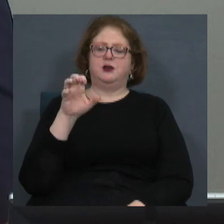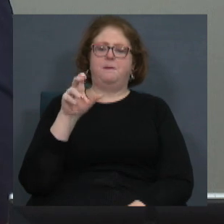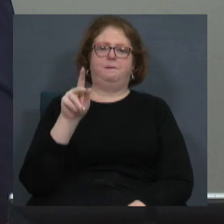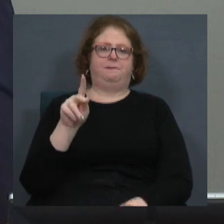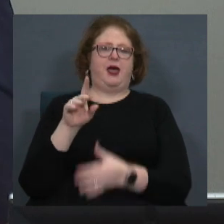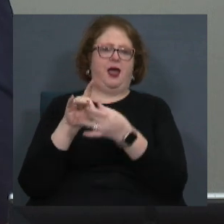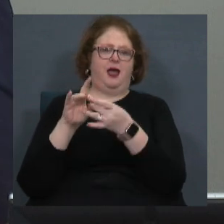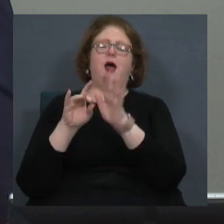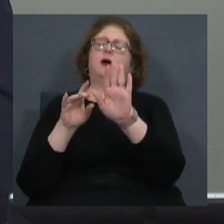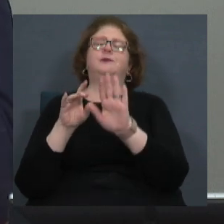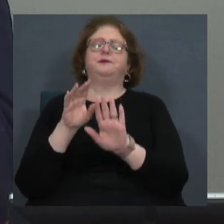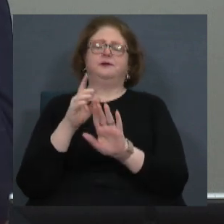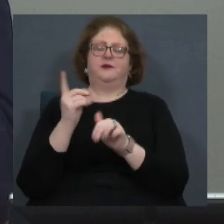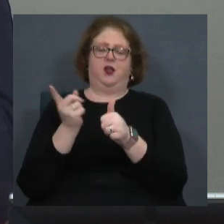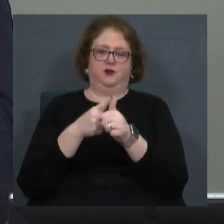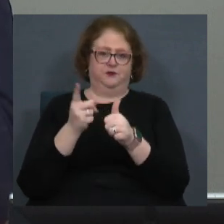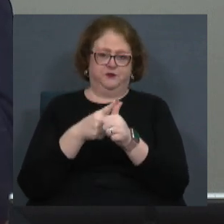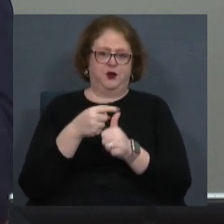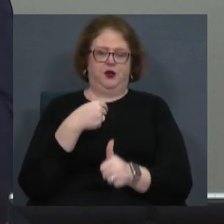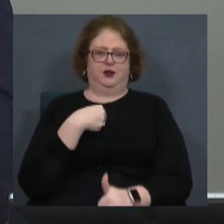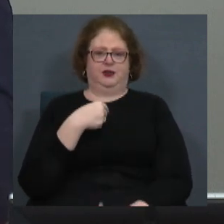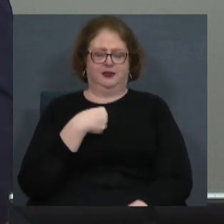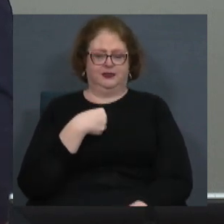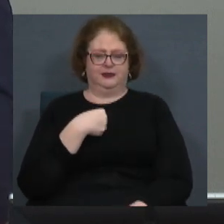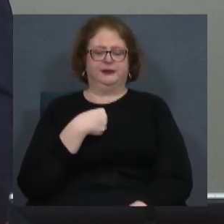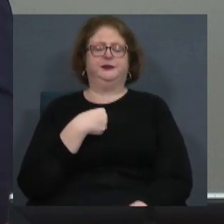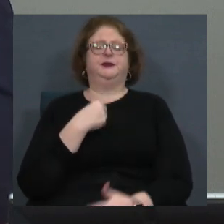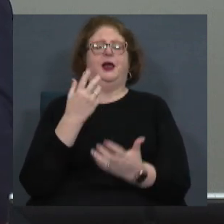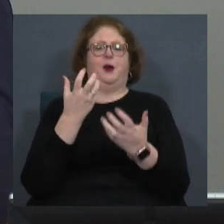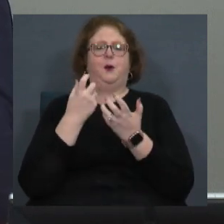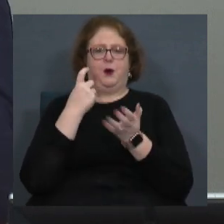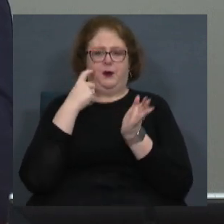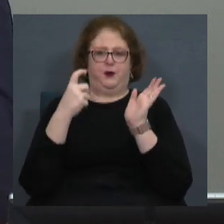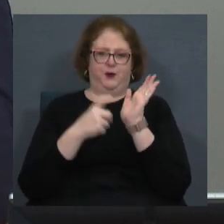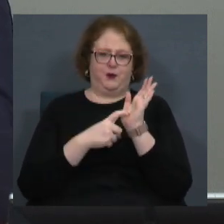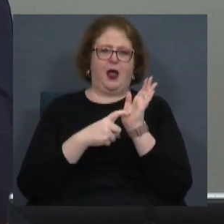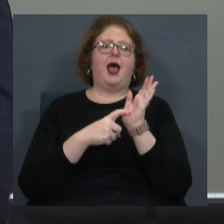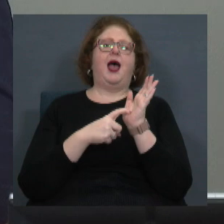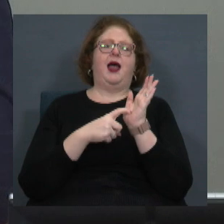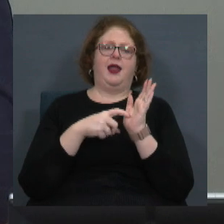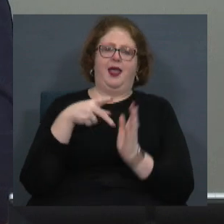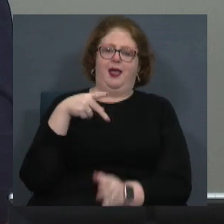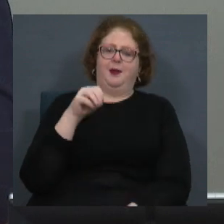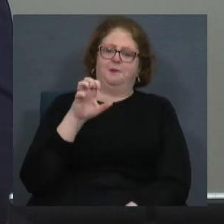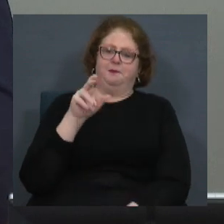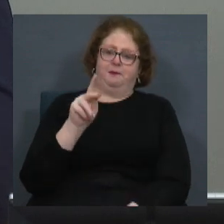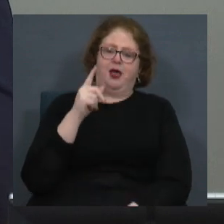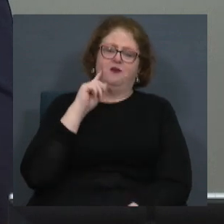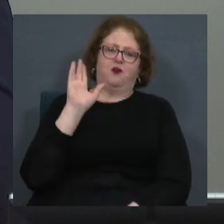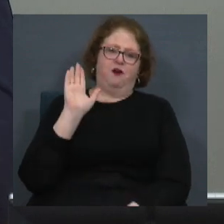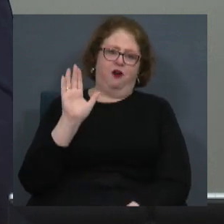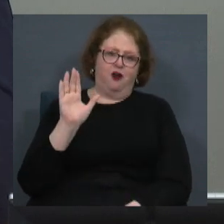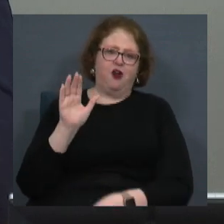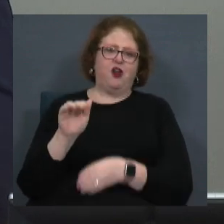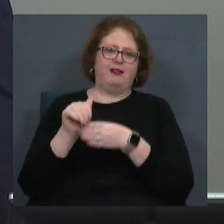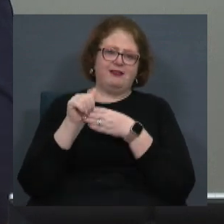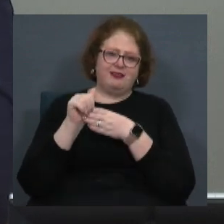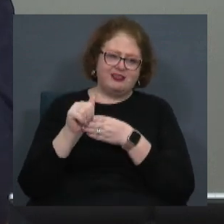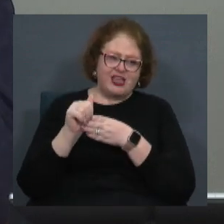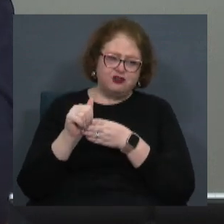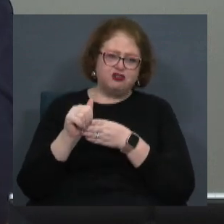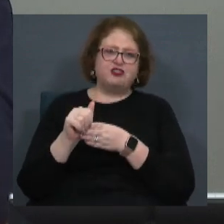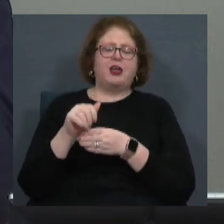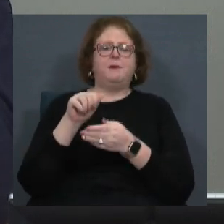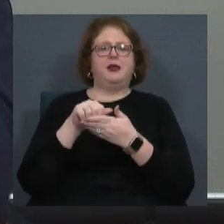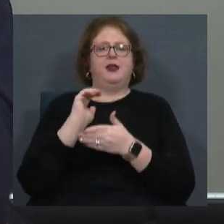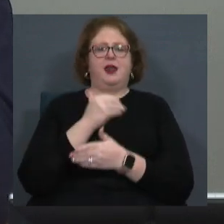want to give Director Peck just great appreciation for her leadership of our litter